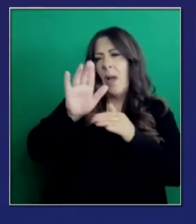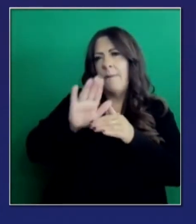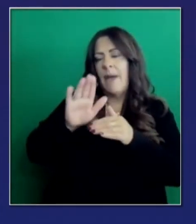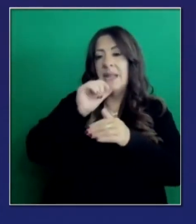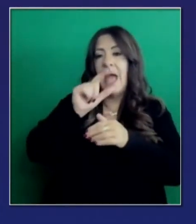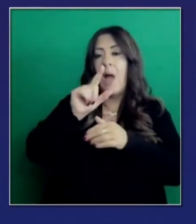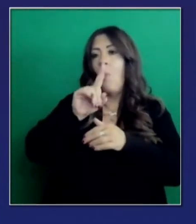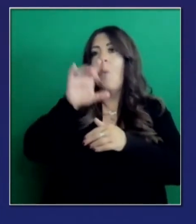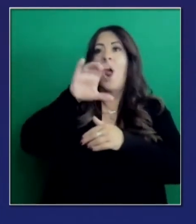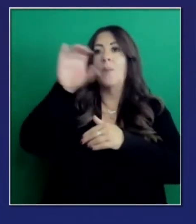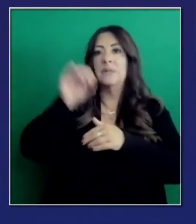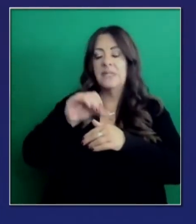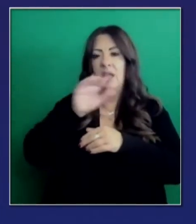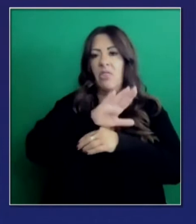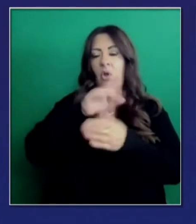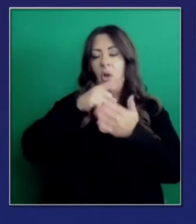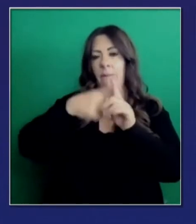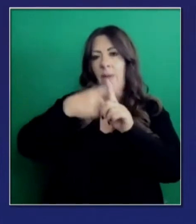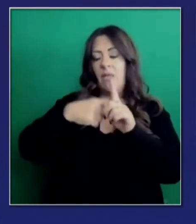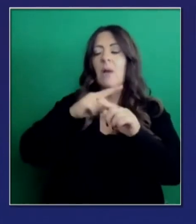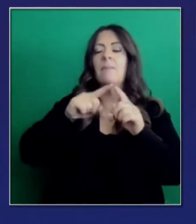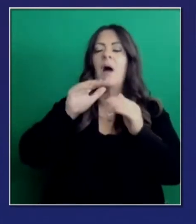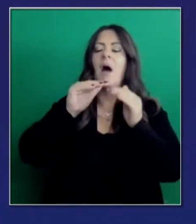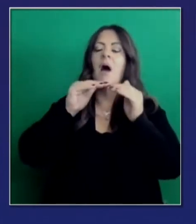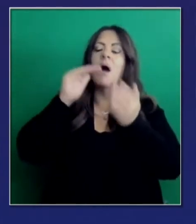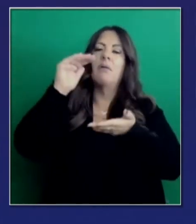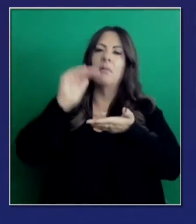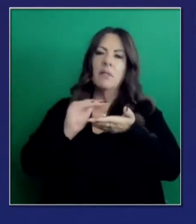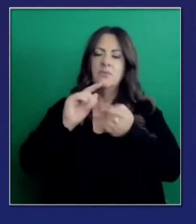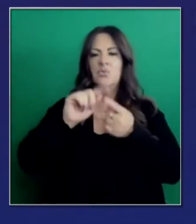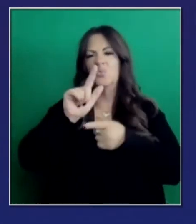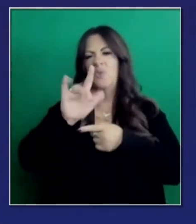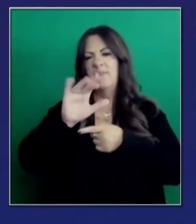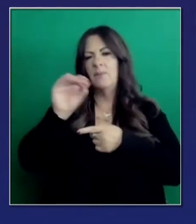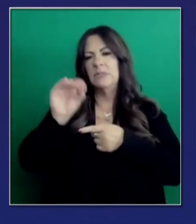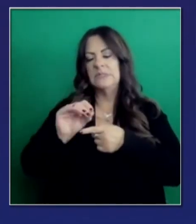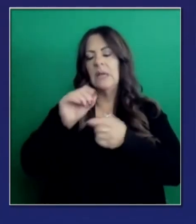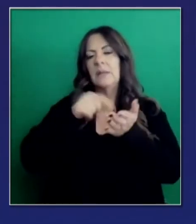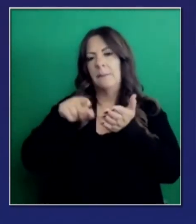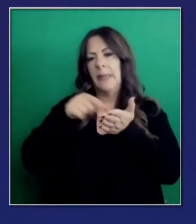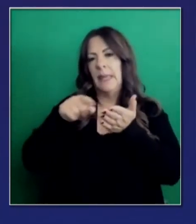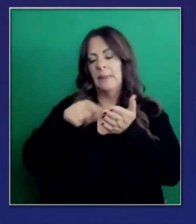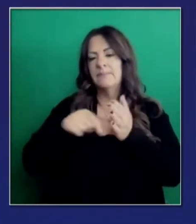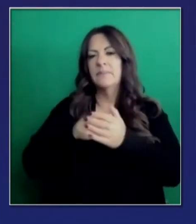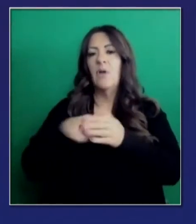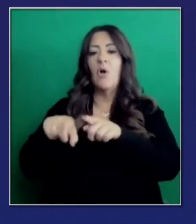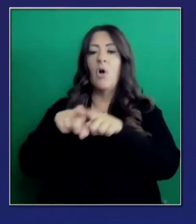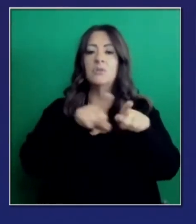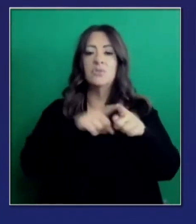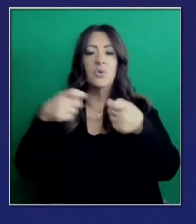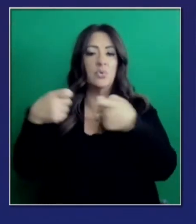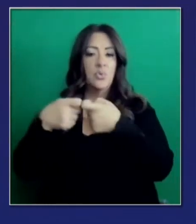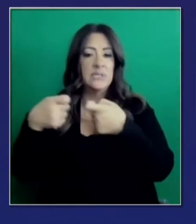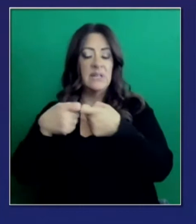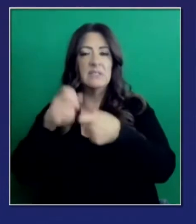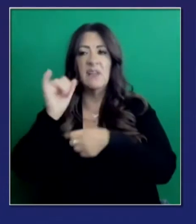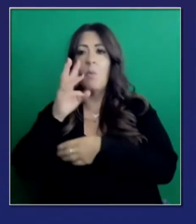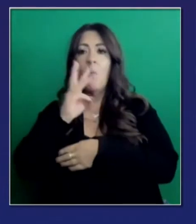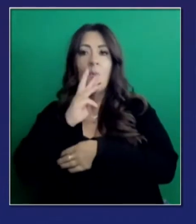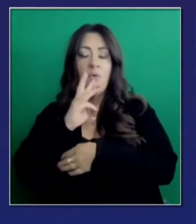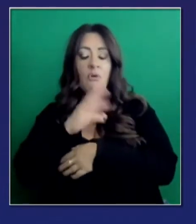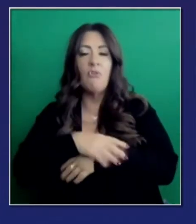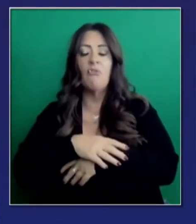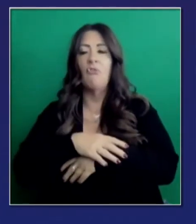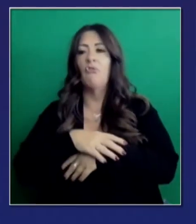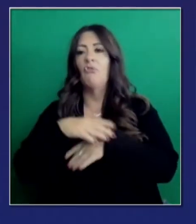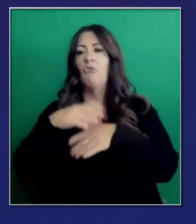way, I'm not naive, none of us are, to the issues of rent, but also utilities broadly defined, including water bills in this state.